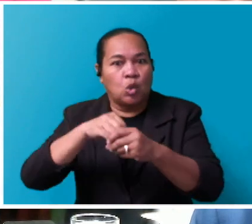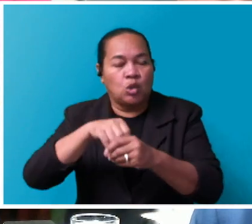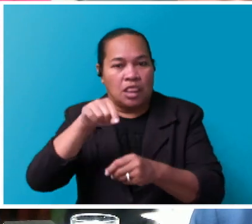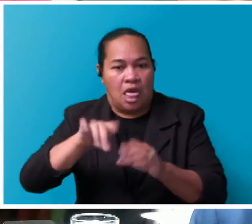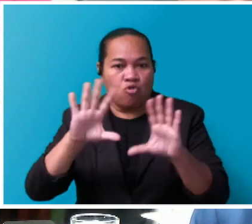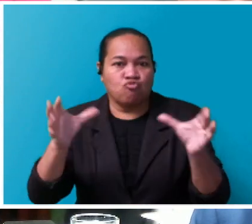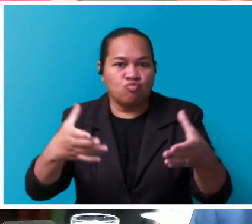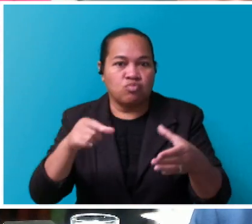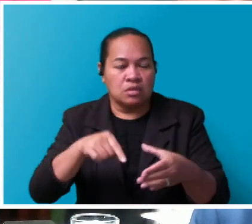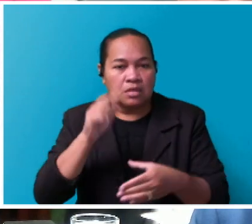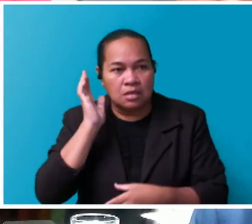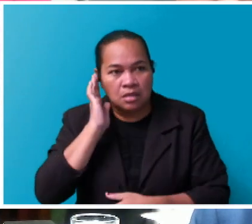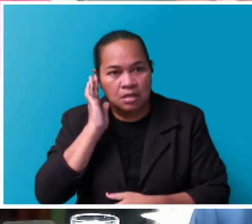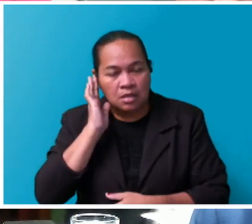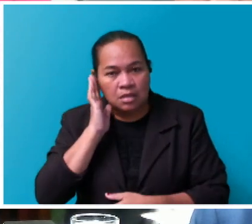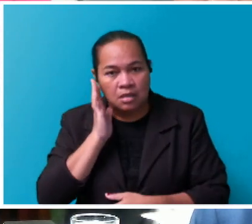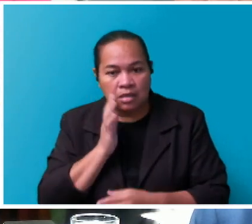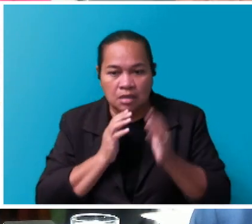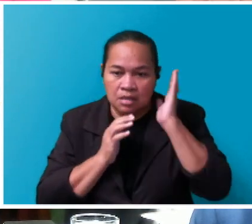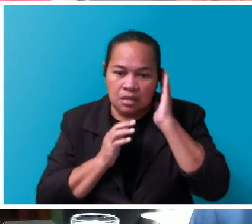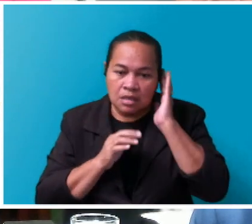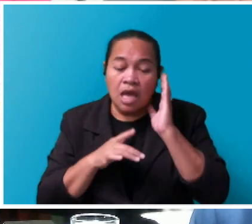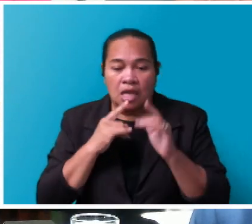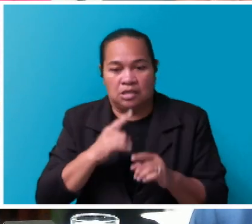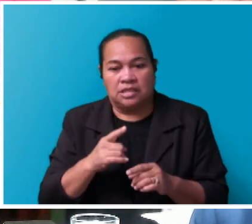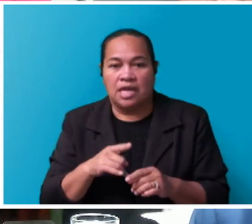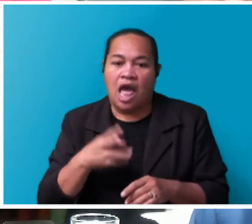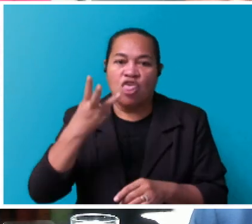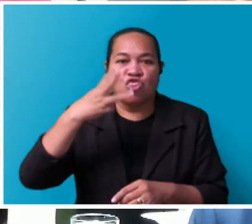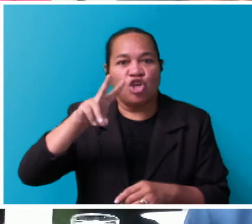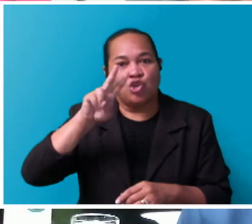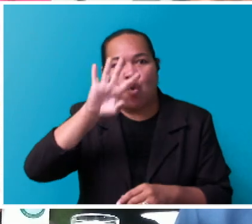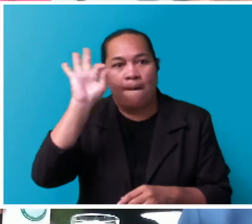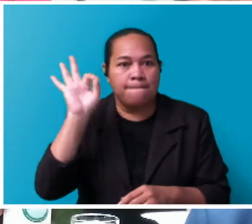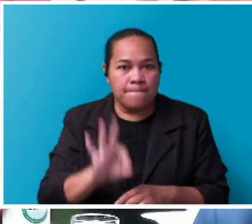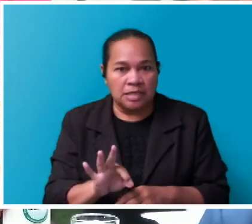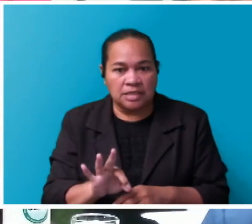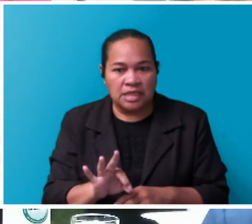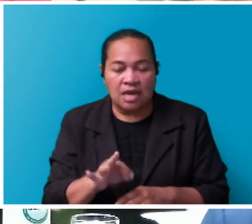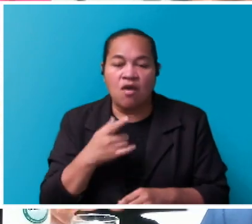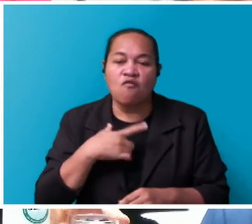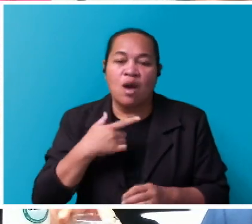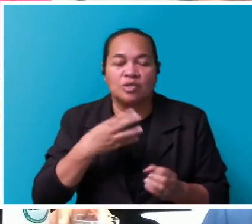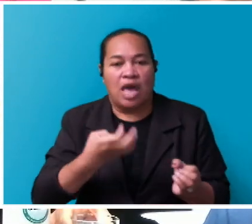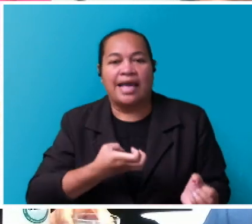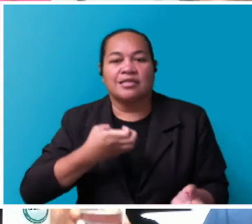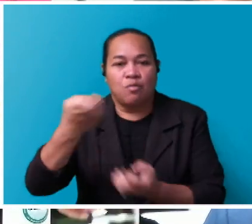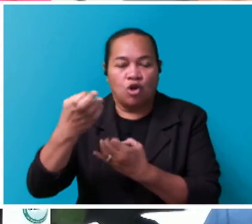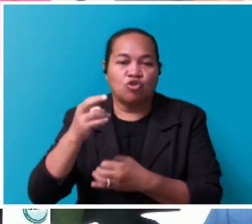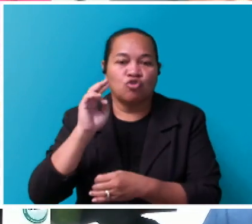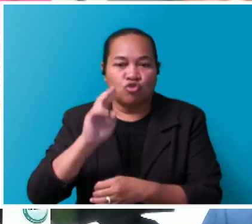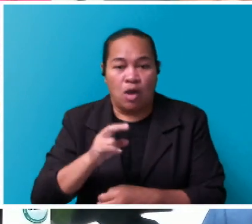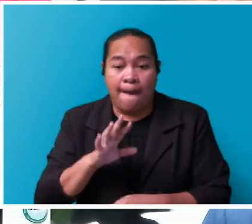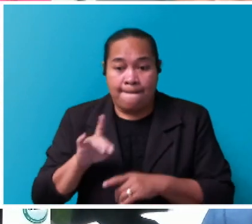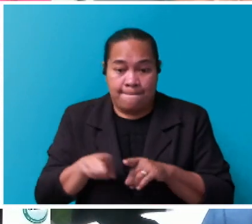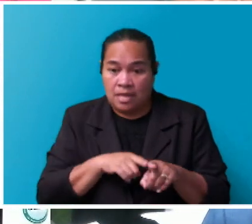Honourable Speaker, and was assigned a tariff of 32% on its exports to the U.S.